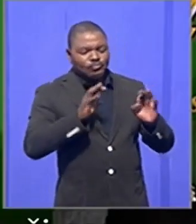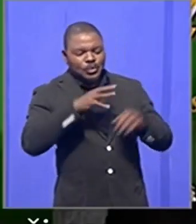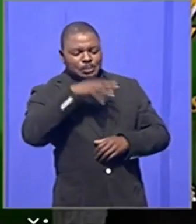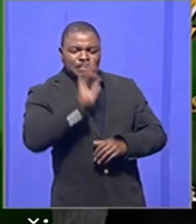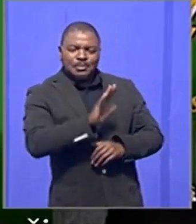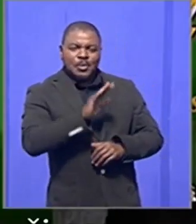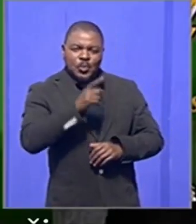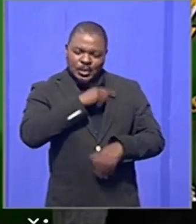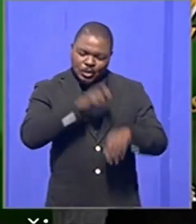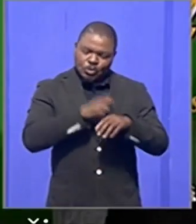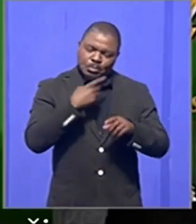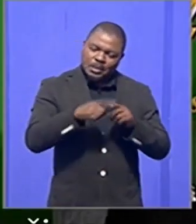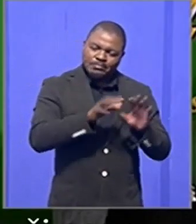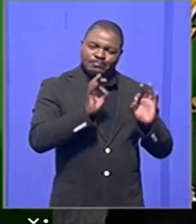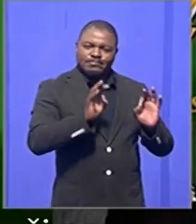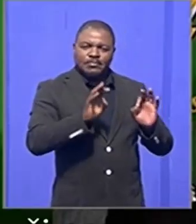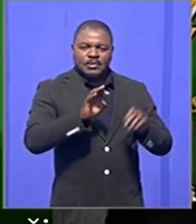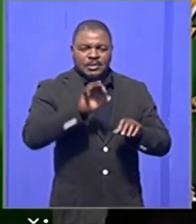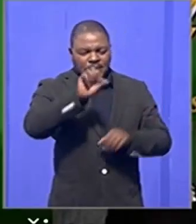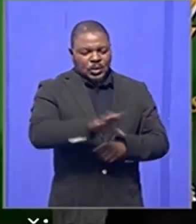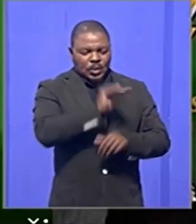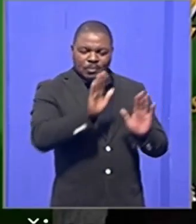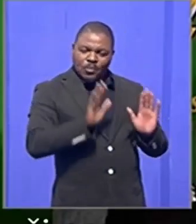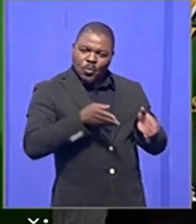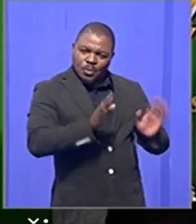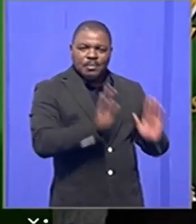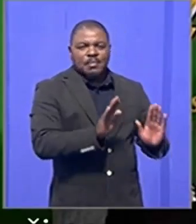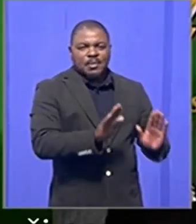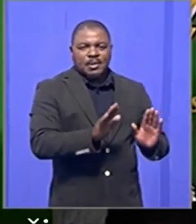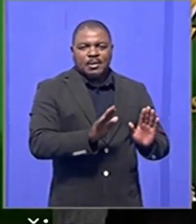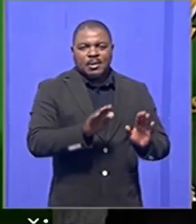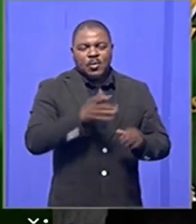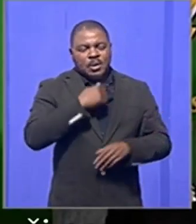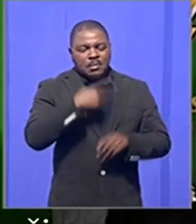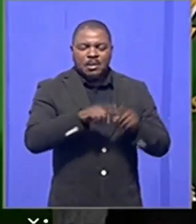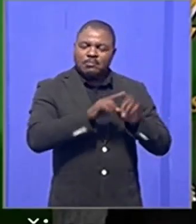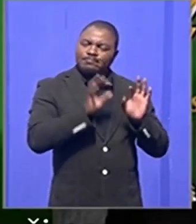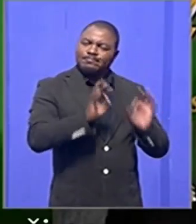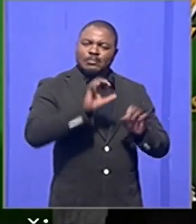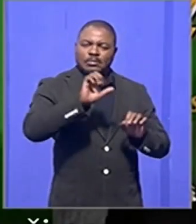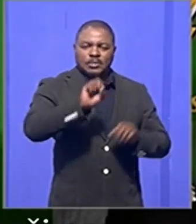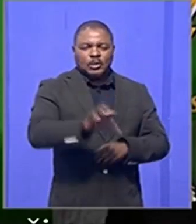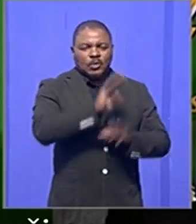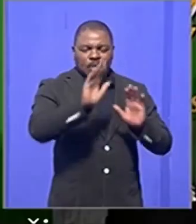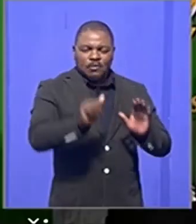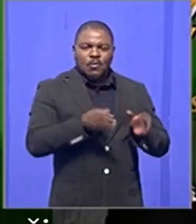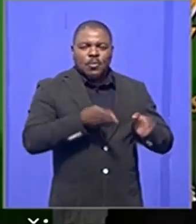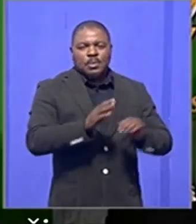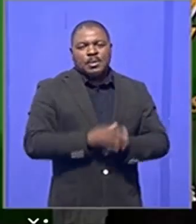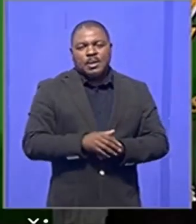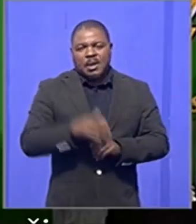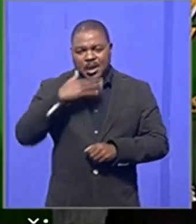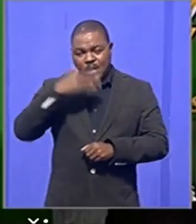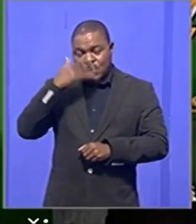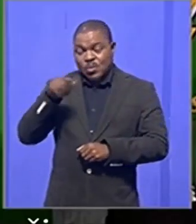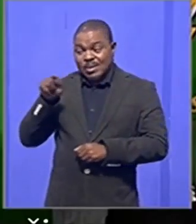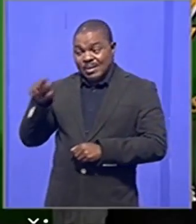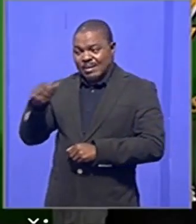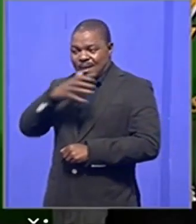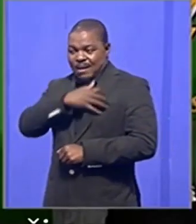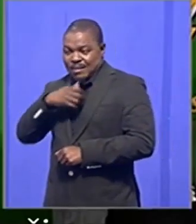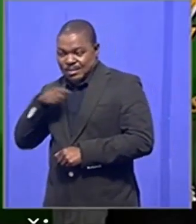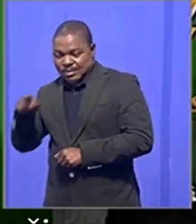positive spirit of the game, look at the South Africans. That's how we play the game. We played in a good spirit, and there's one thing that I know between us and the Irish team.